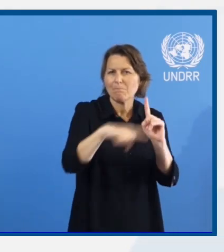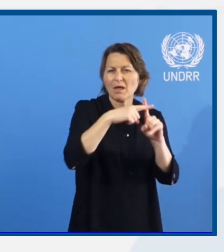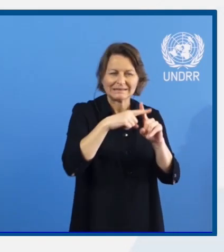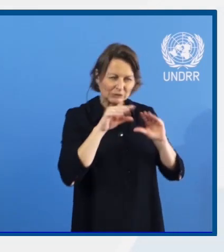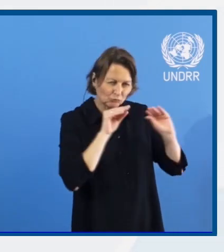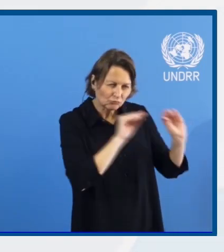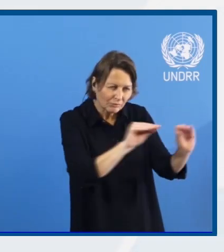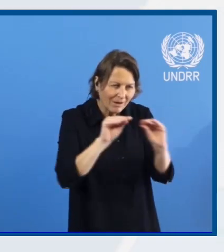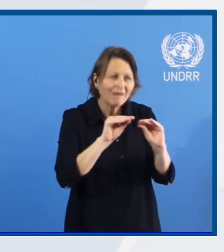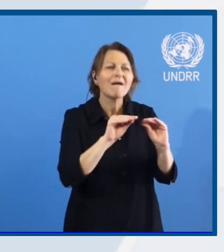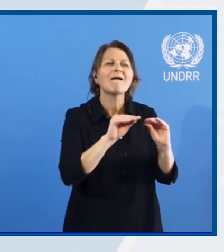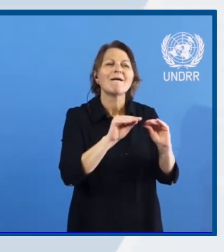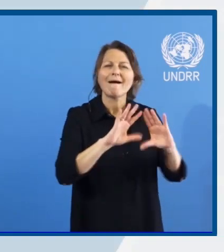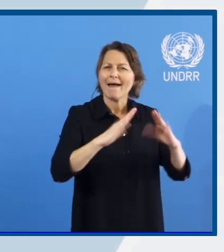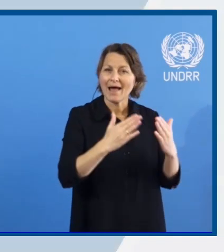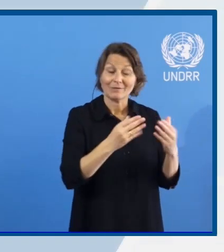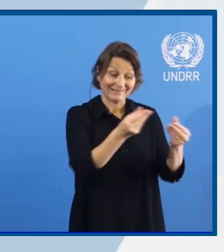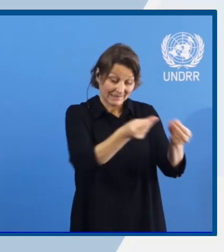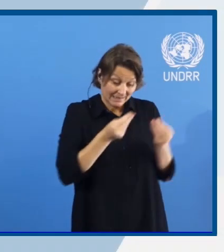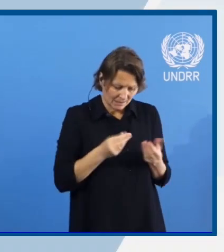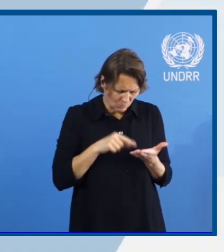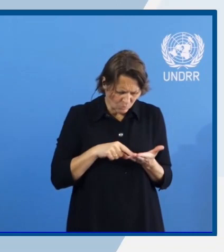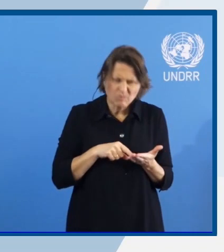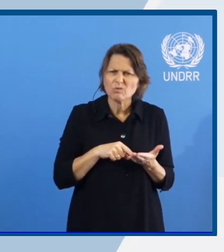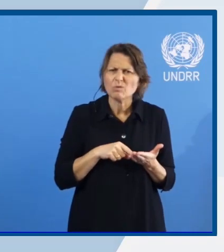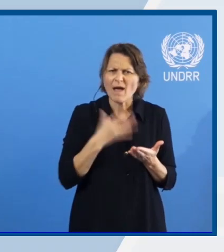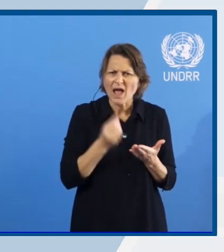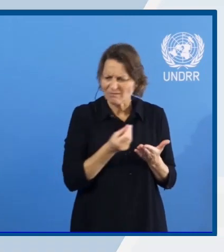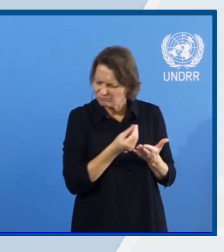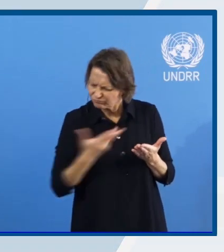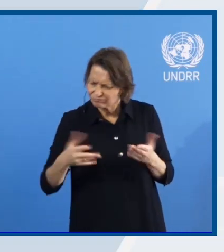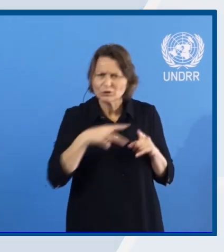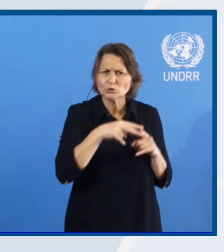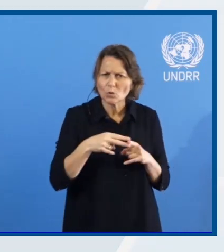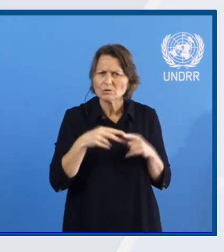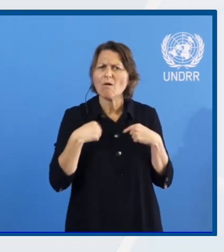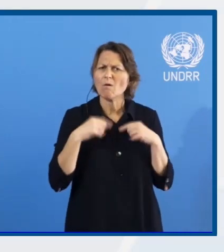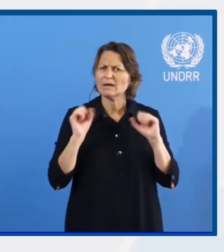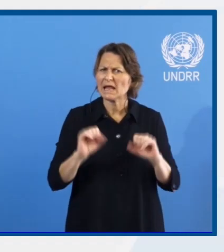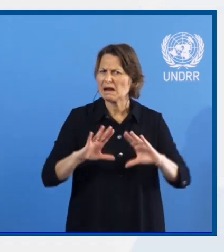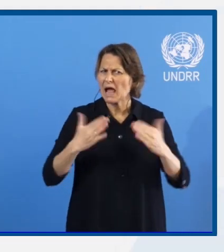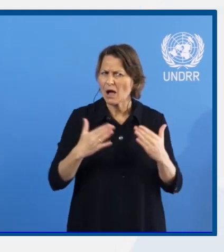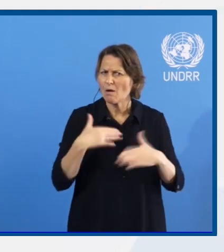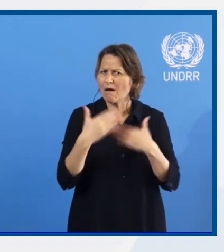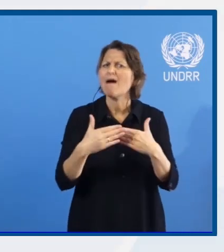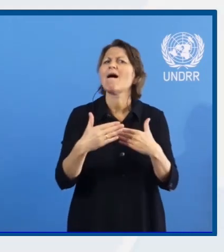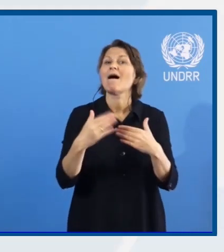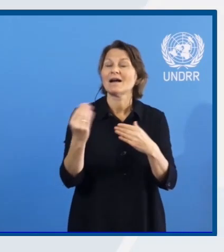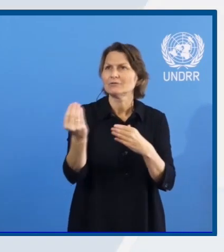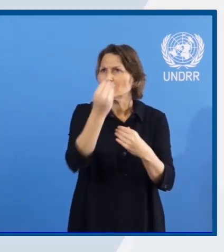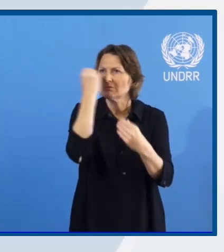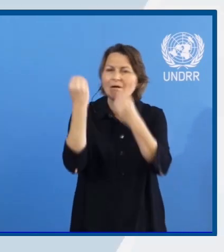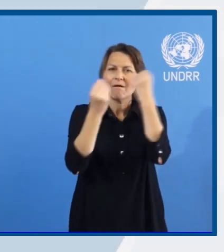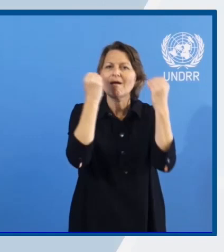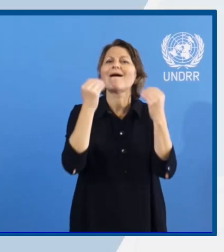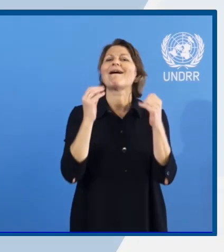their capacity to effectively use the tools and instruments that are available to them. We can support the